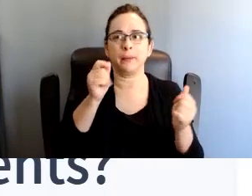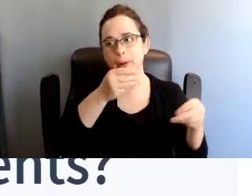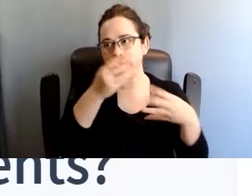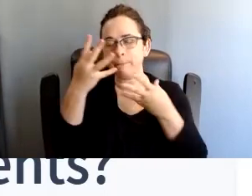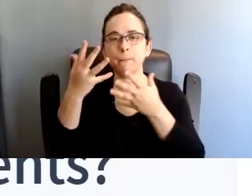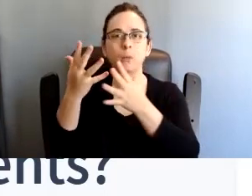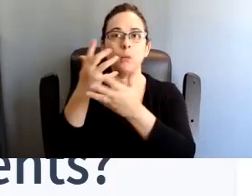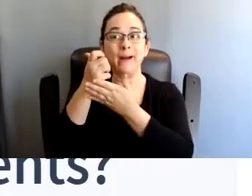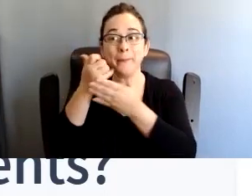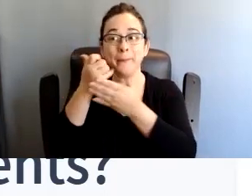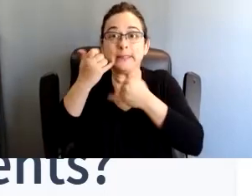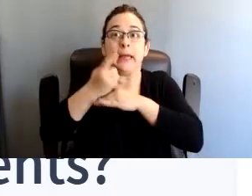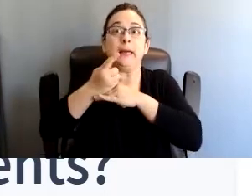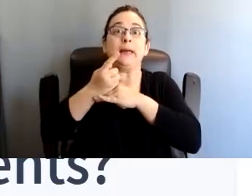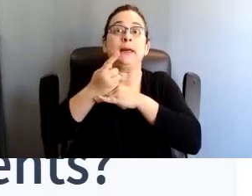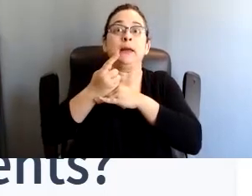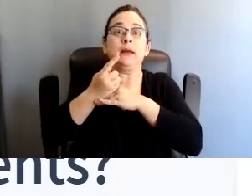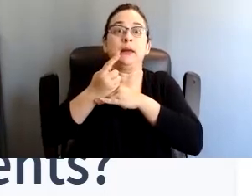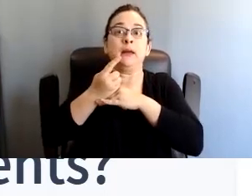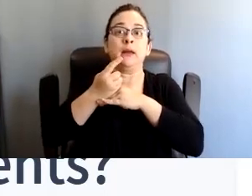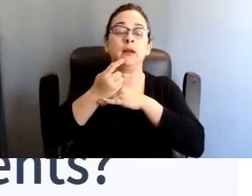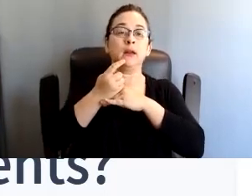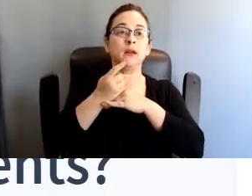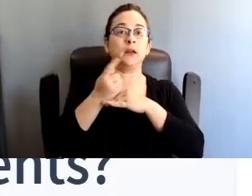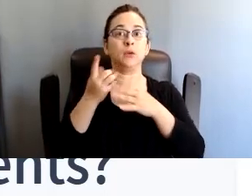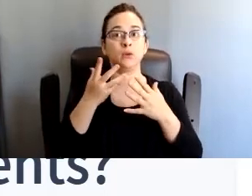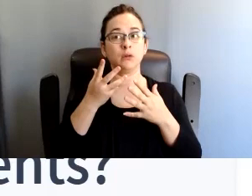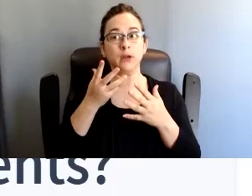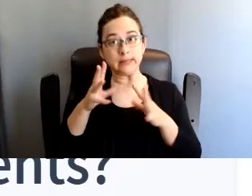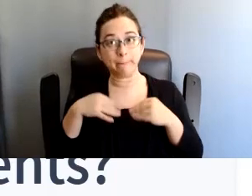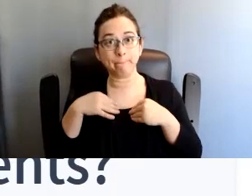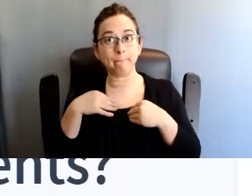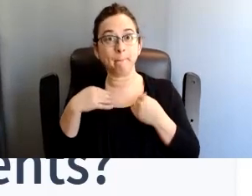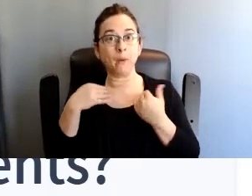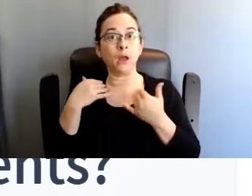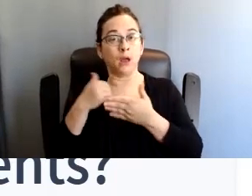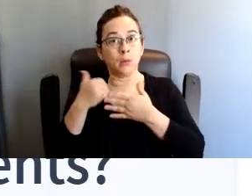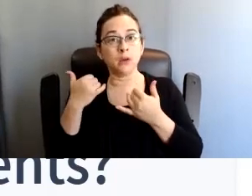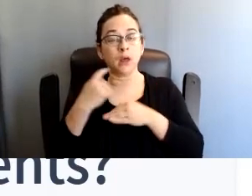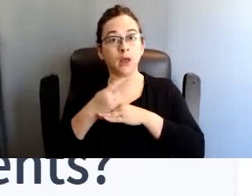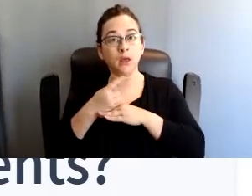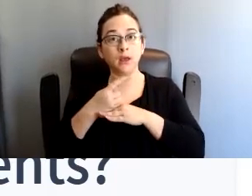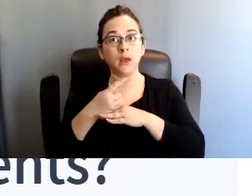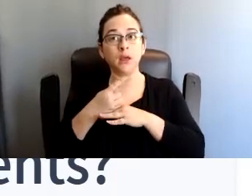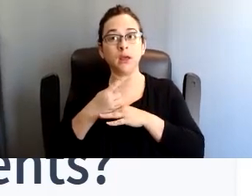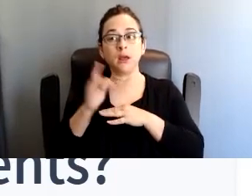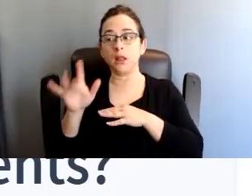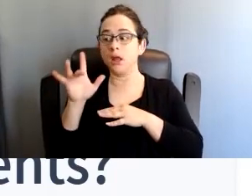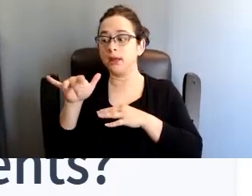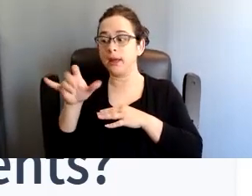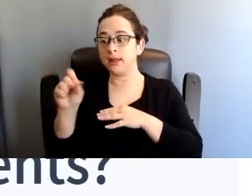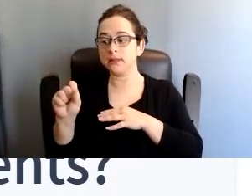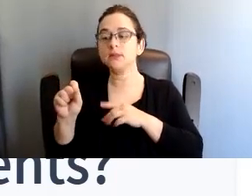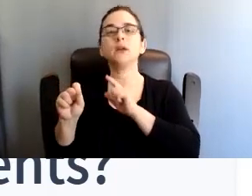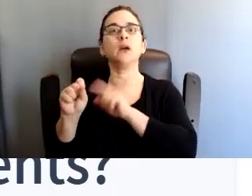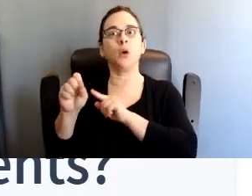today? Or are you willing to accept some help today? And at the end, if they say yes, then it kind of links out to all the places that